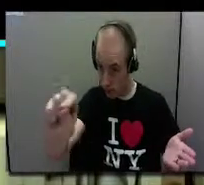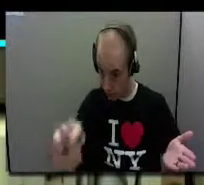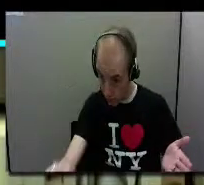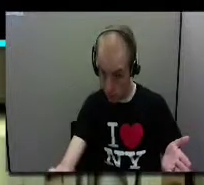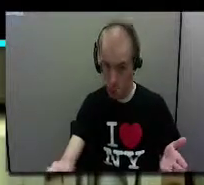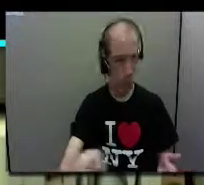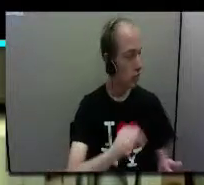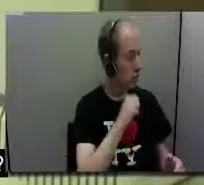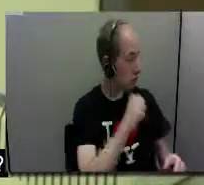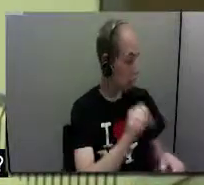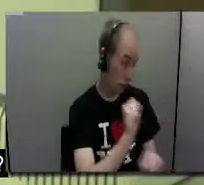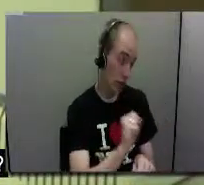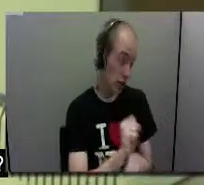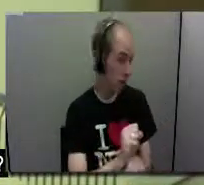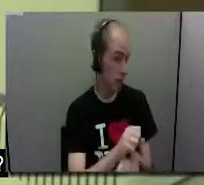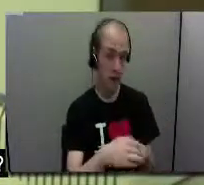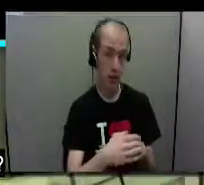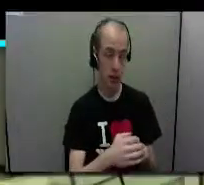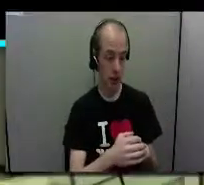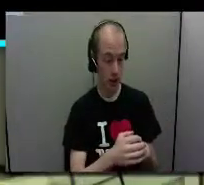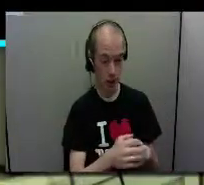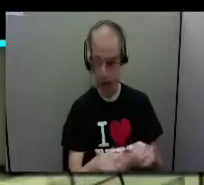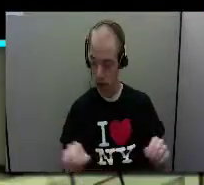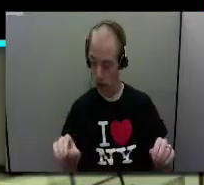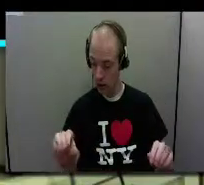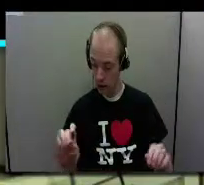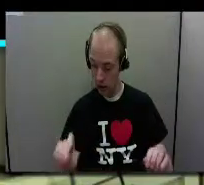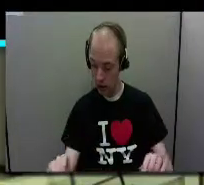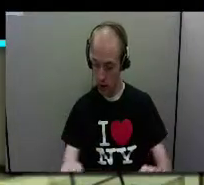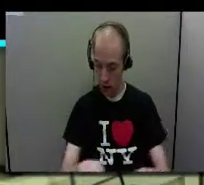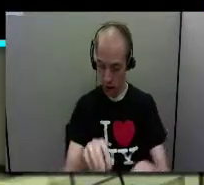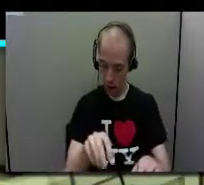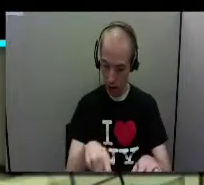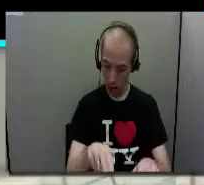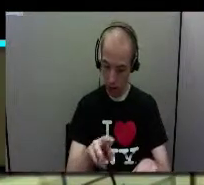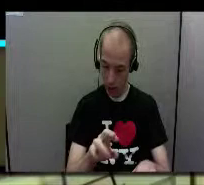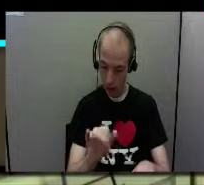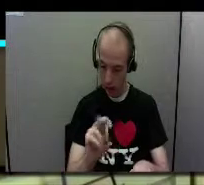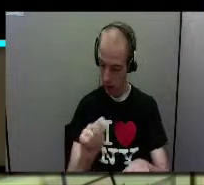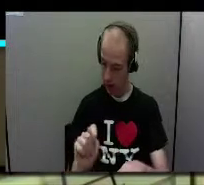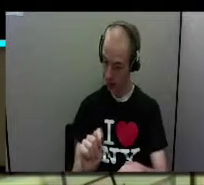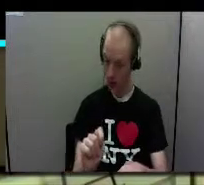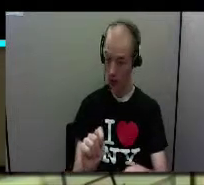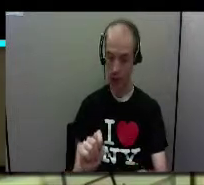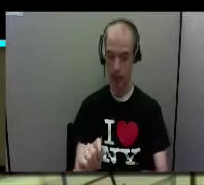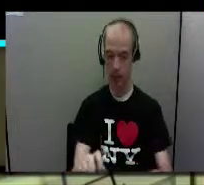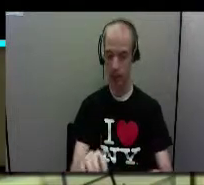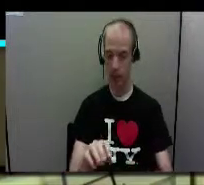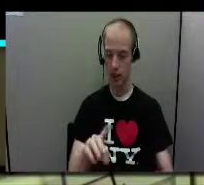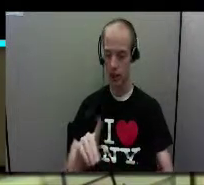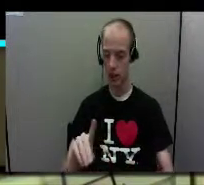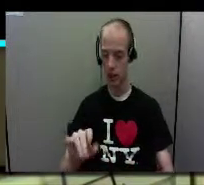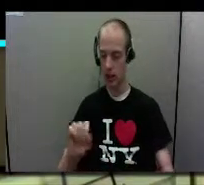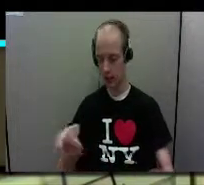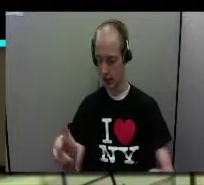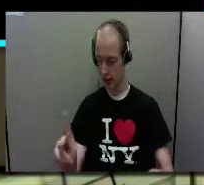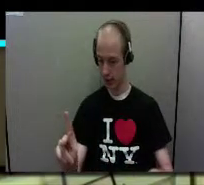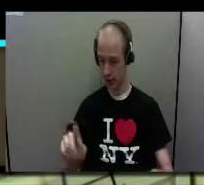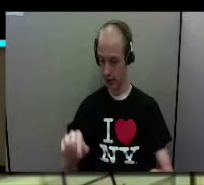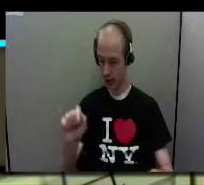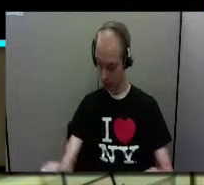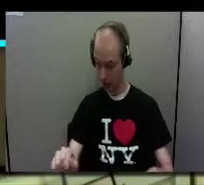This isn't working. Do I have to press on it? Print. Try it. Disk.